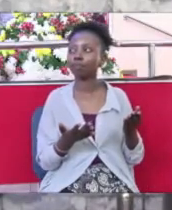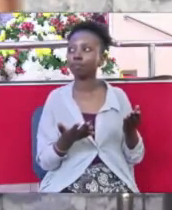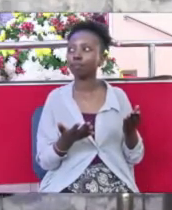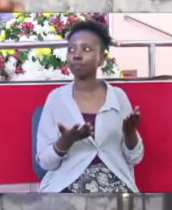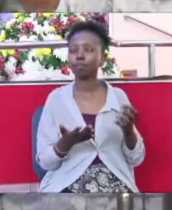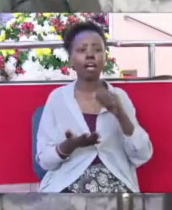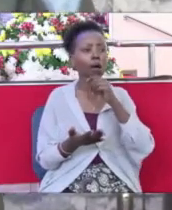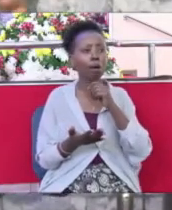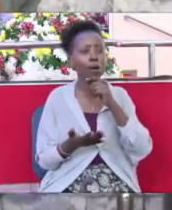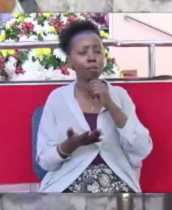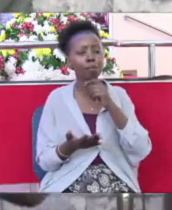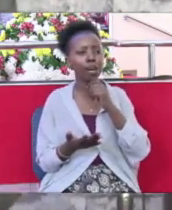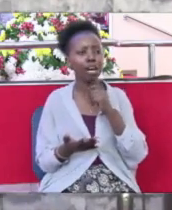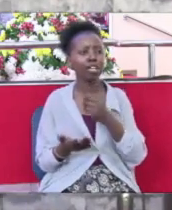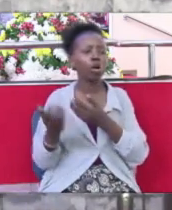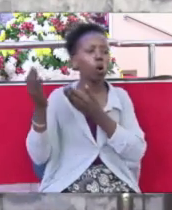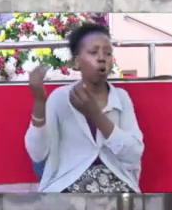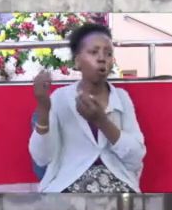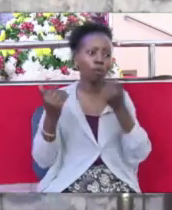this person was expecting for a man.